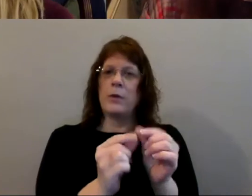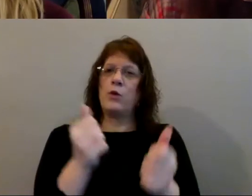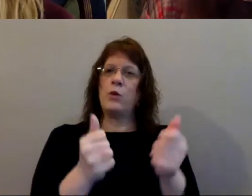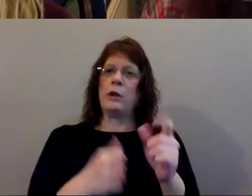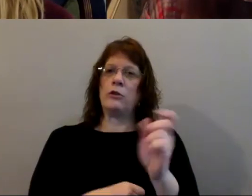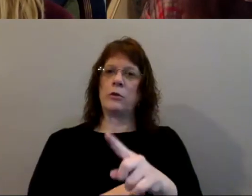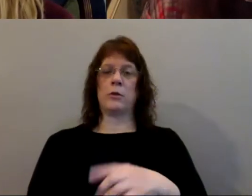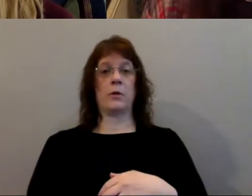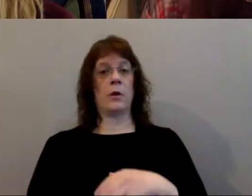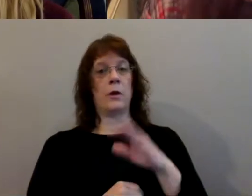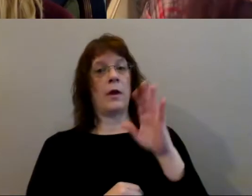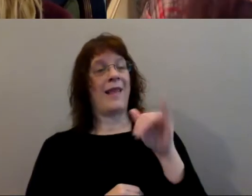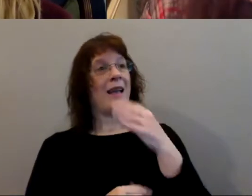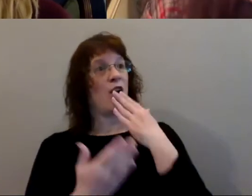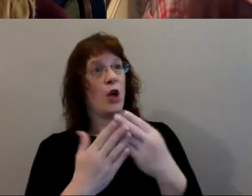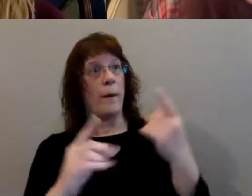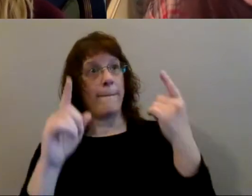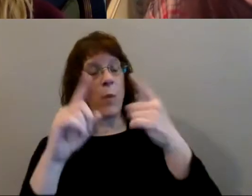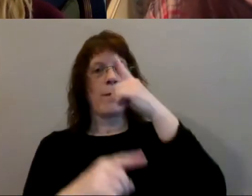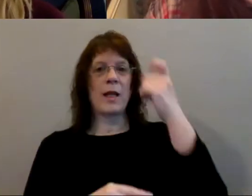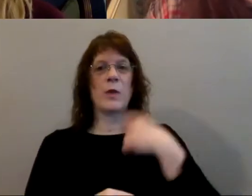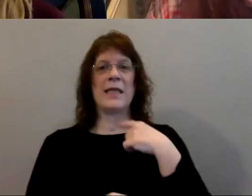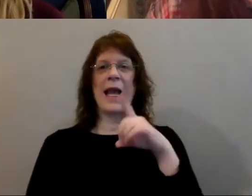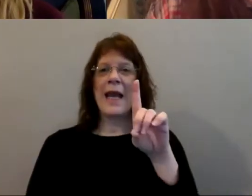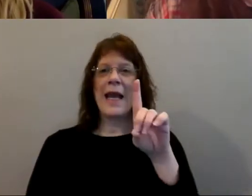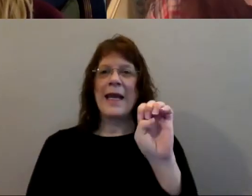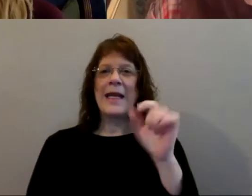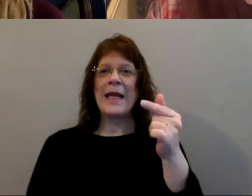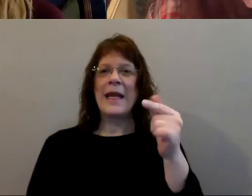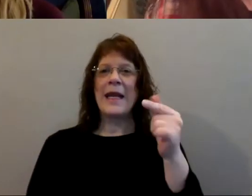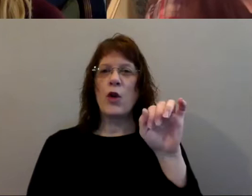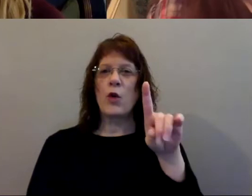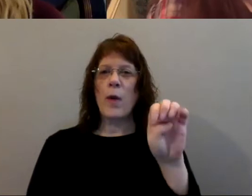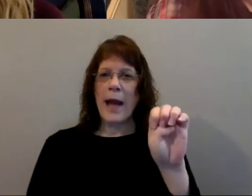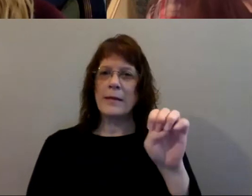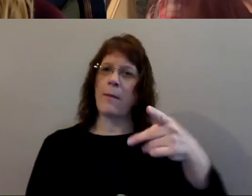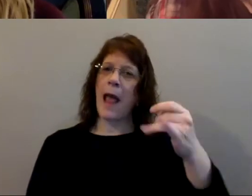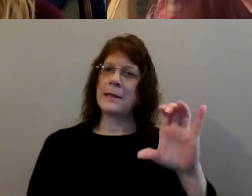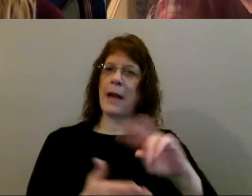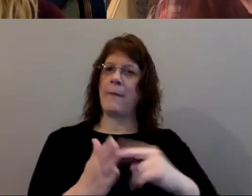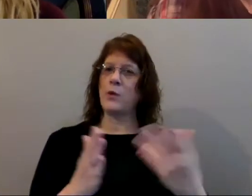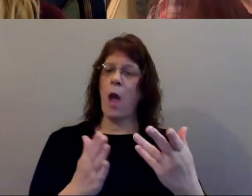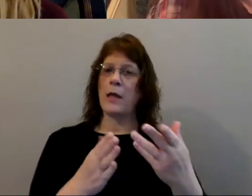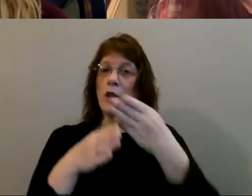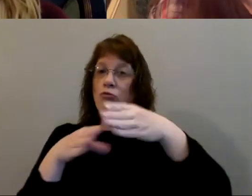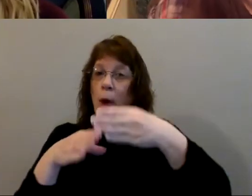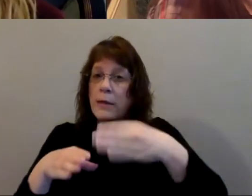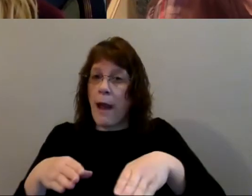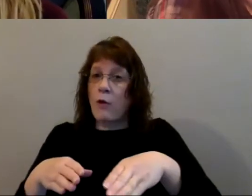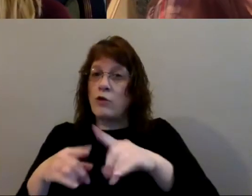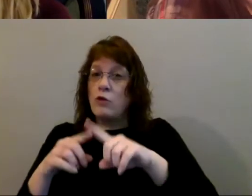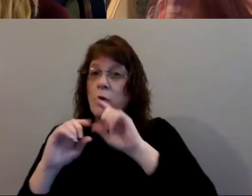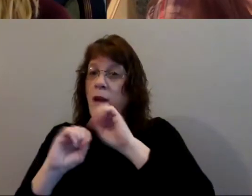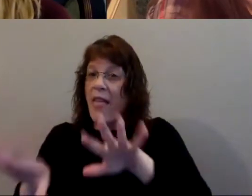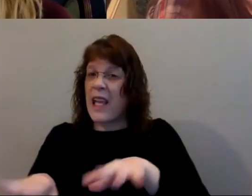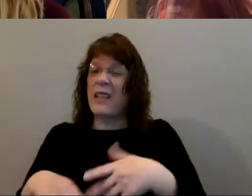like a really good point because when we say degrades plastic, what does that even mean? Like, degrades, a smaller plastic degrades to nothing?